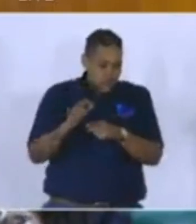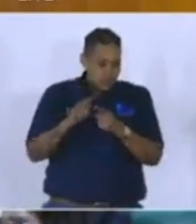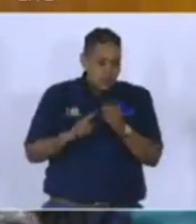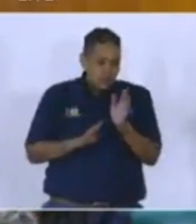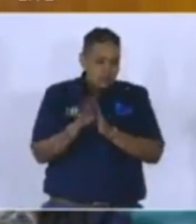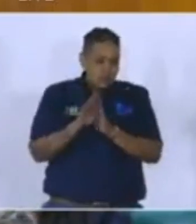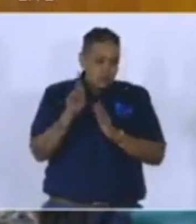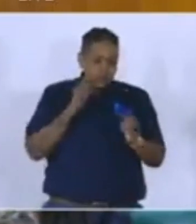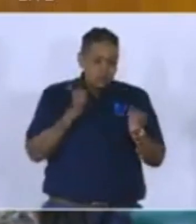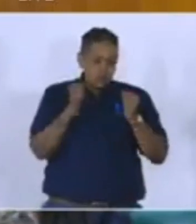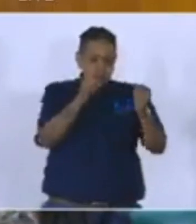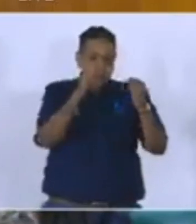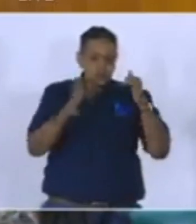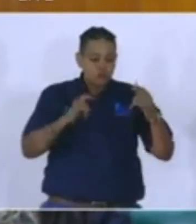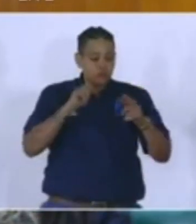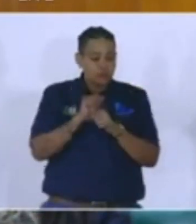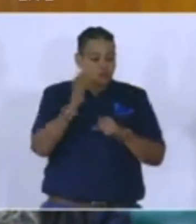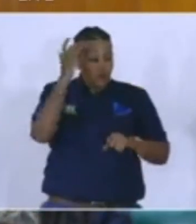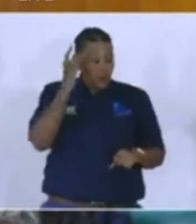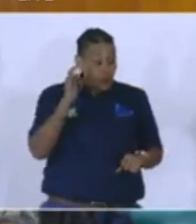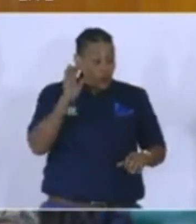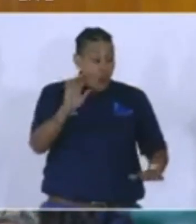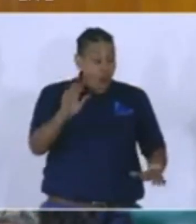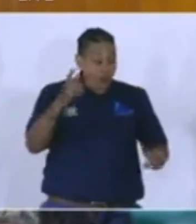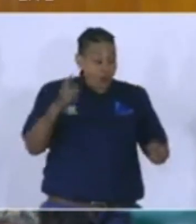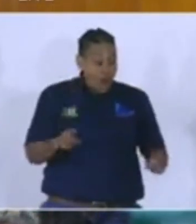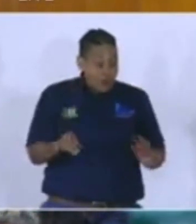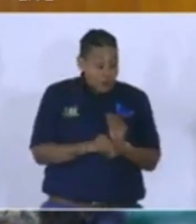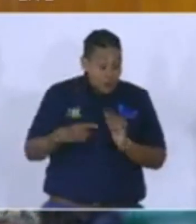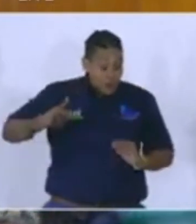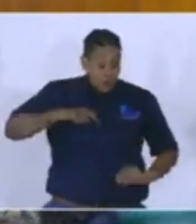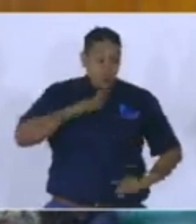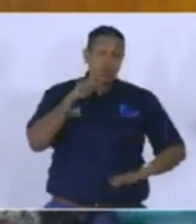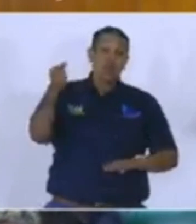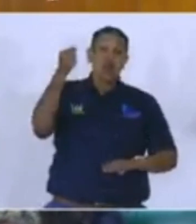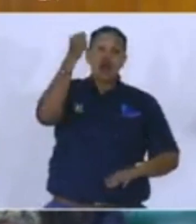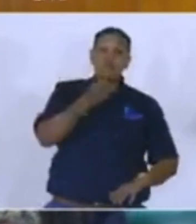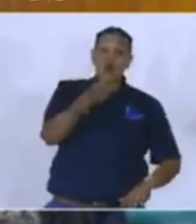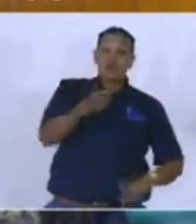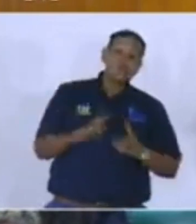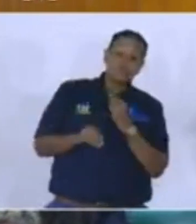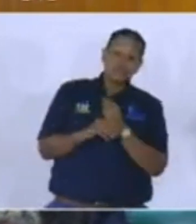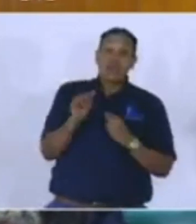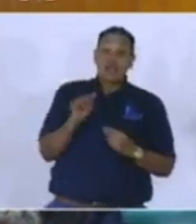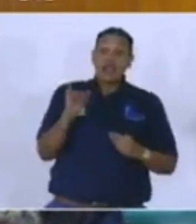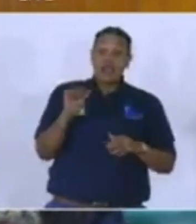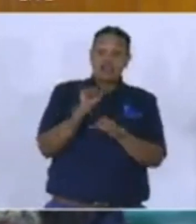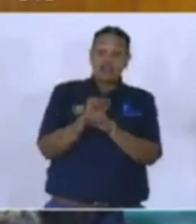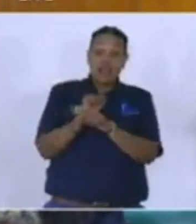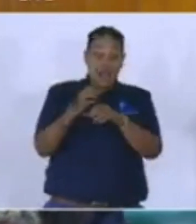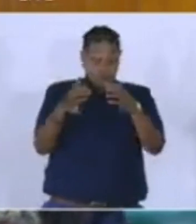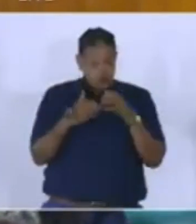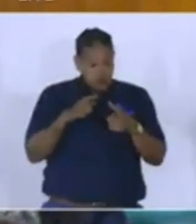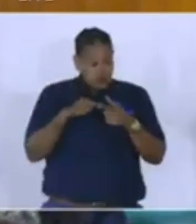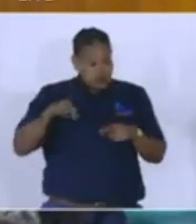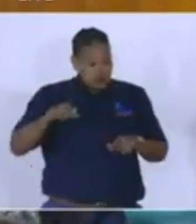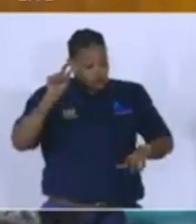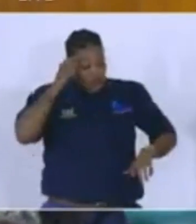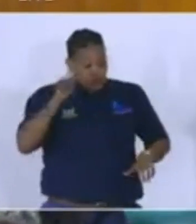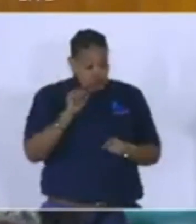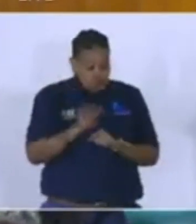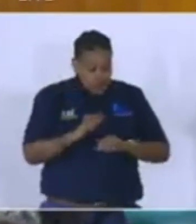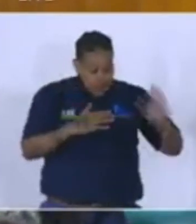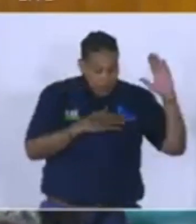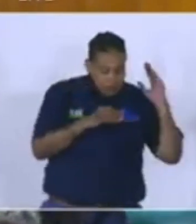strategy, which is why we appointed an AI task force. This government is committed